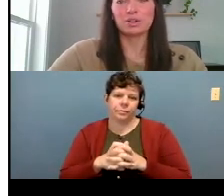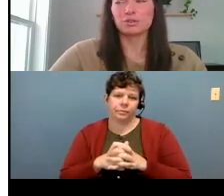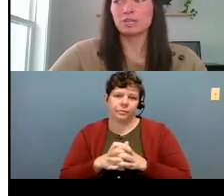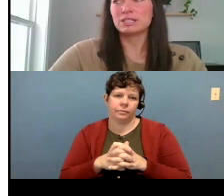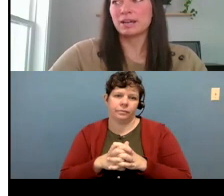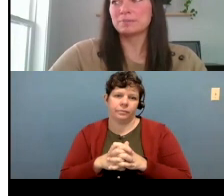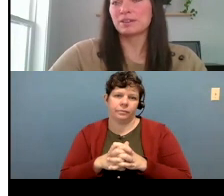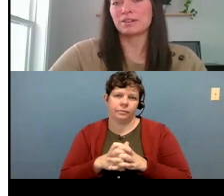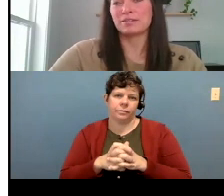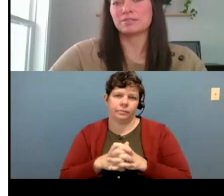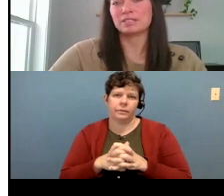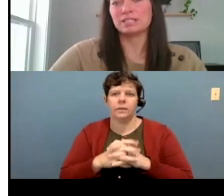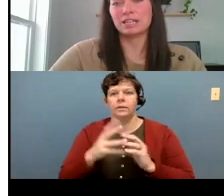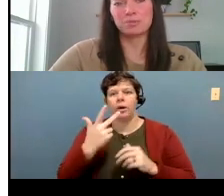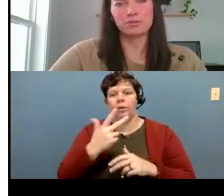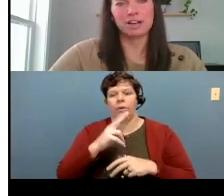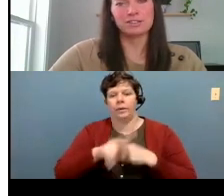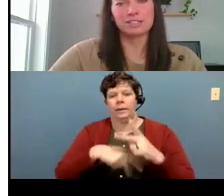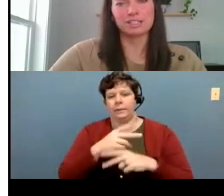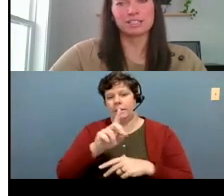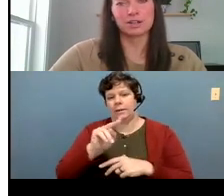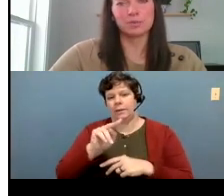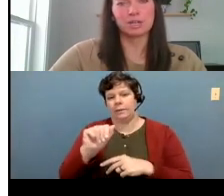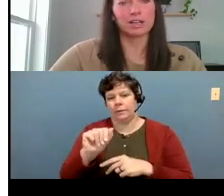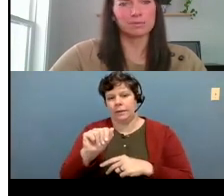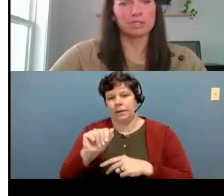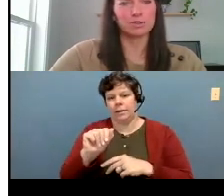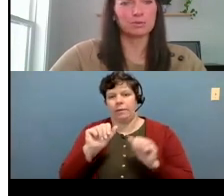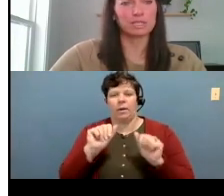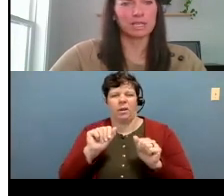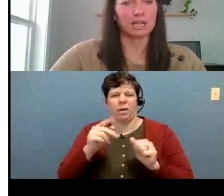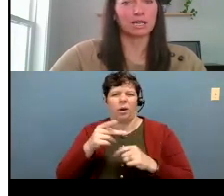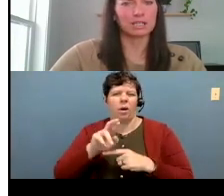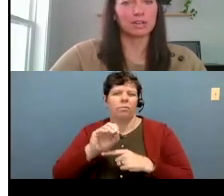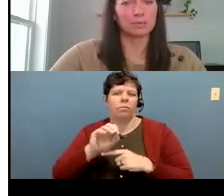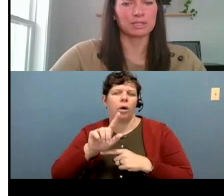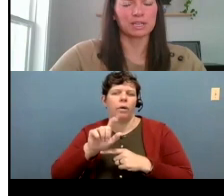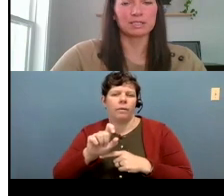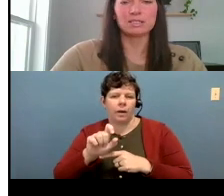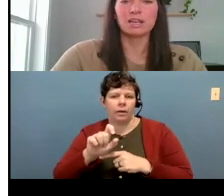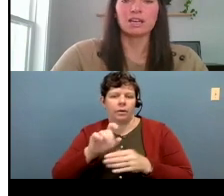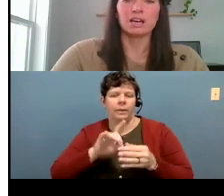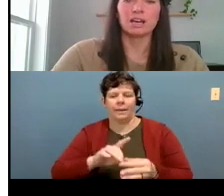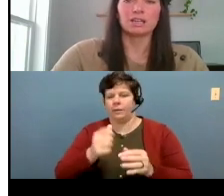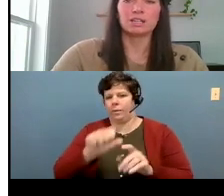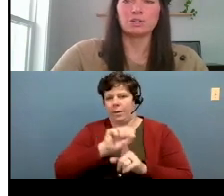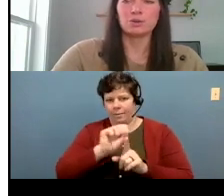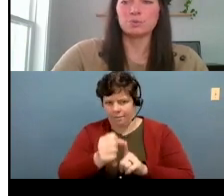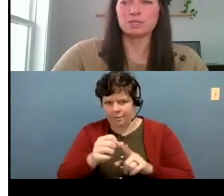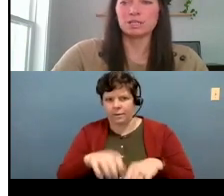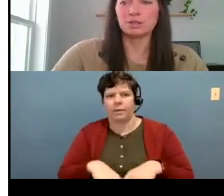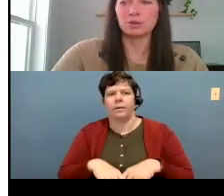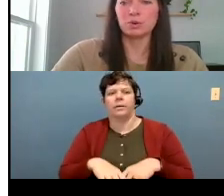So there are 3 types of DNA profiles to consider when it comes to missing and unidentified person cases. And in